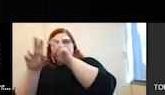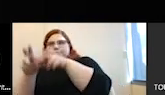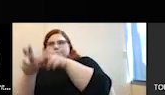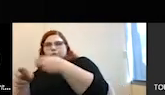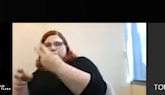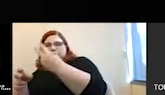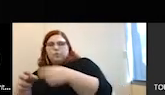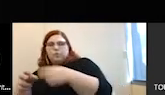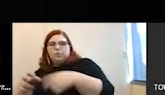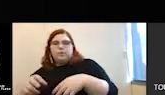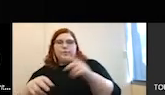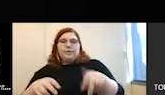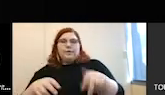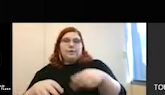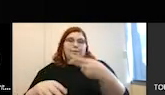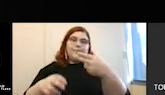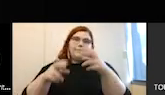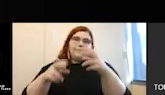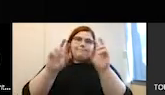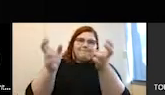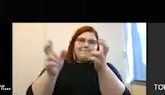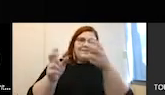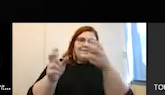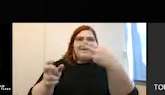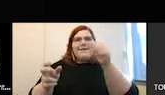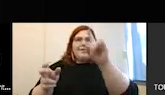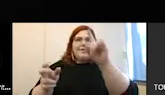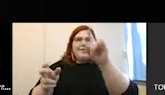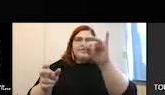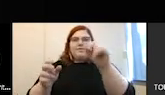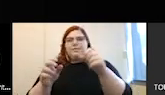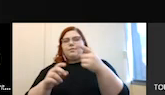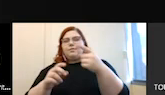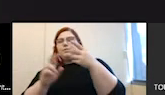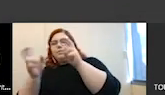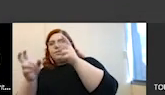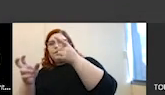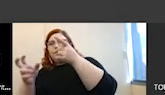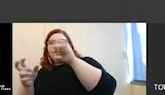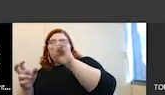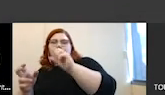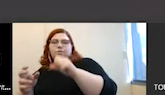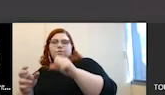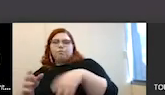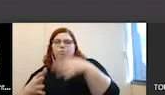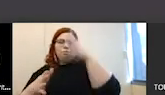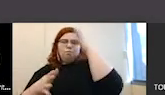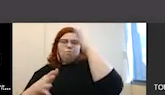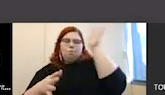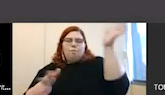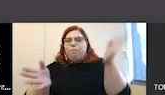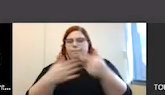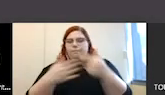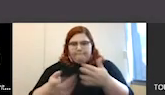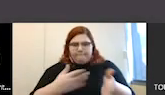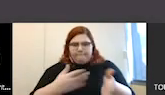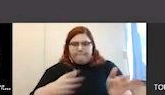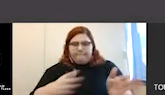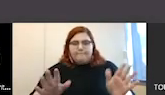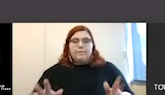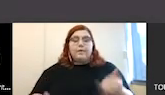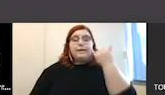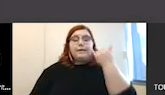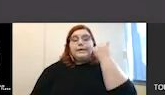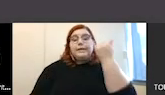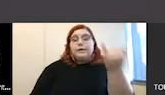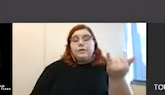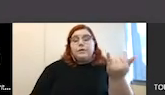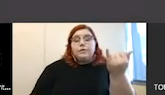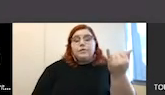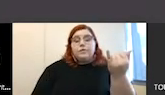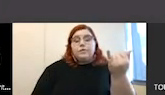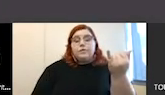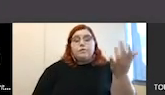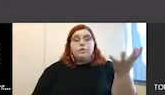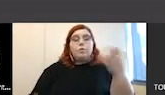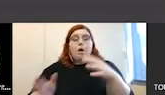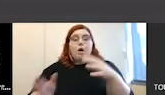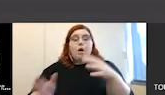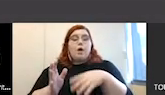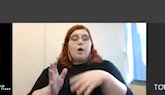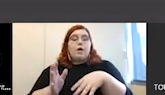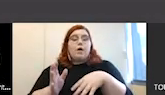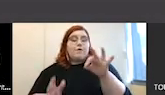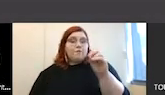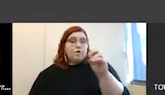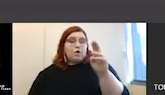could be anything else that you can think of. If you want to change the font, then